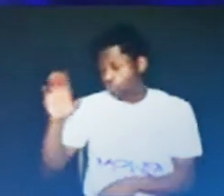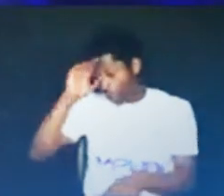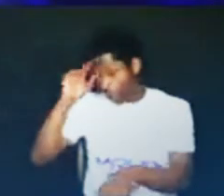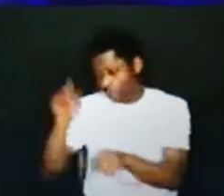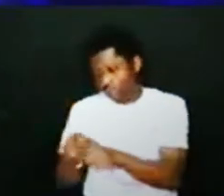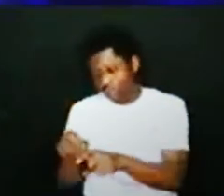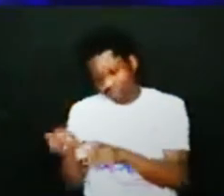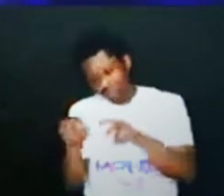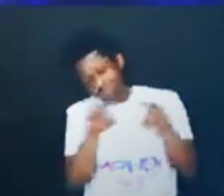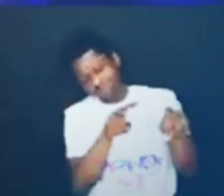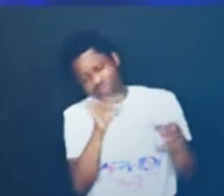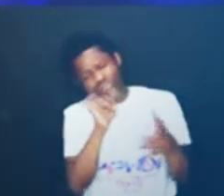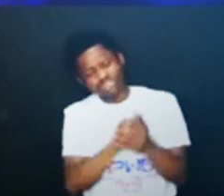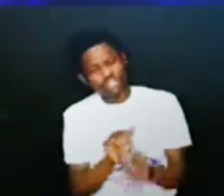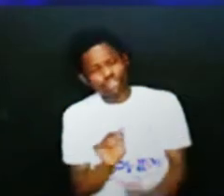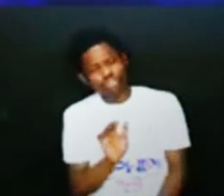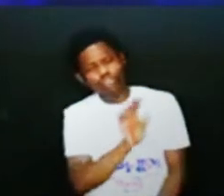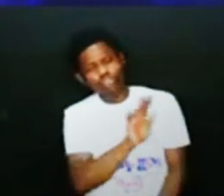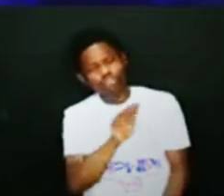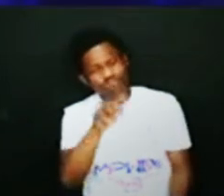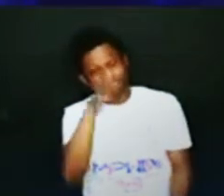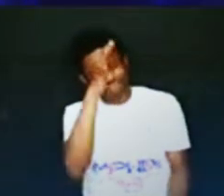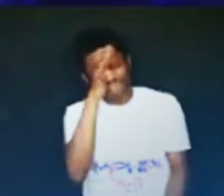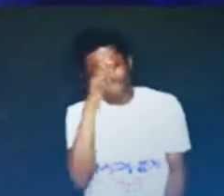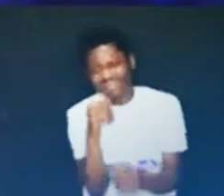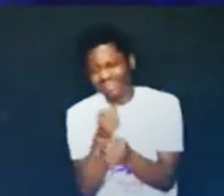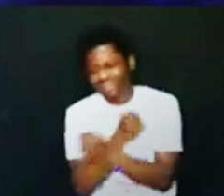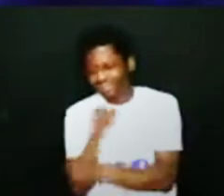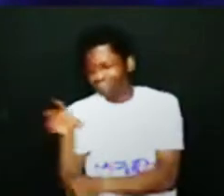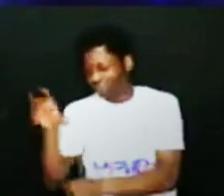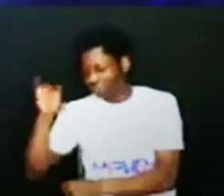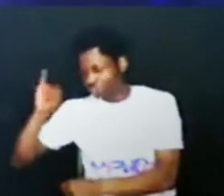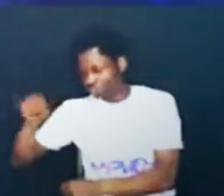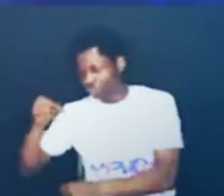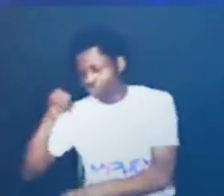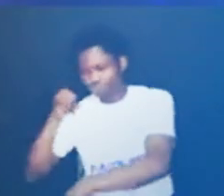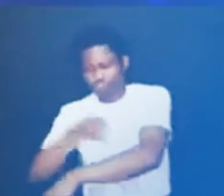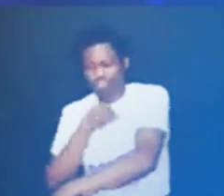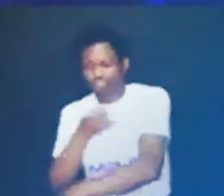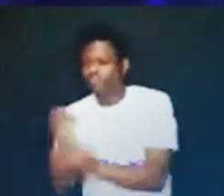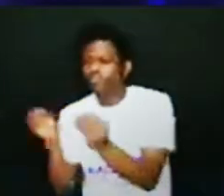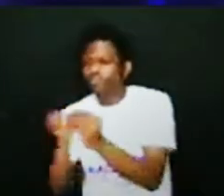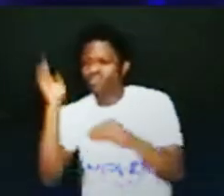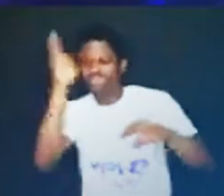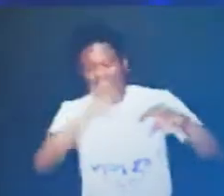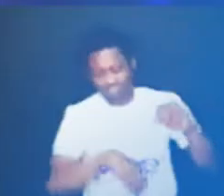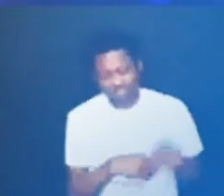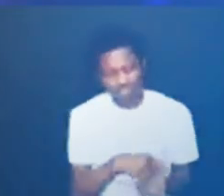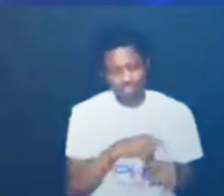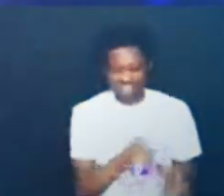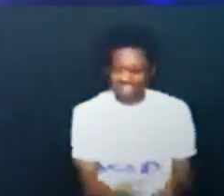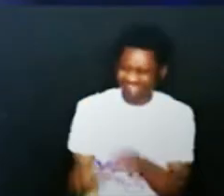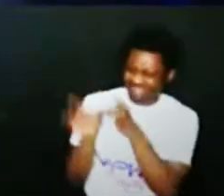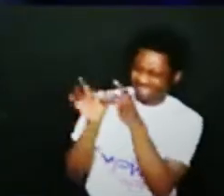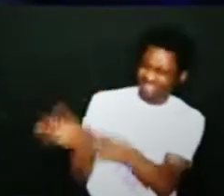any of them, they hated him and could not speak a kind word to